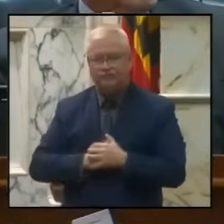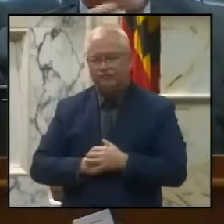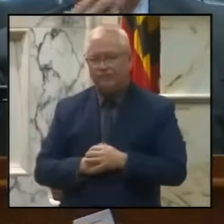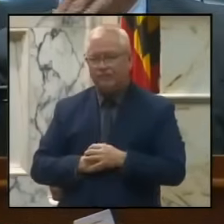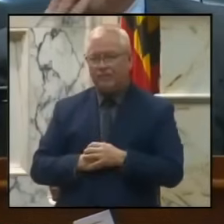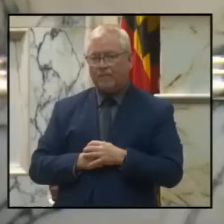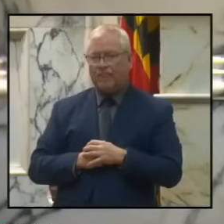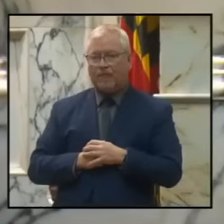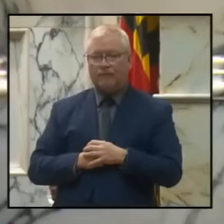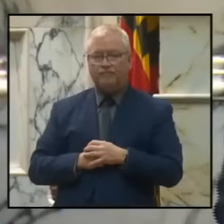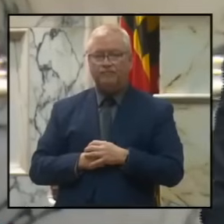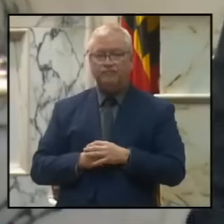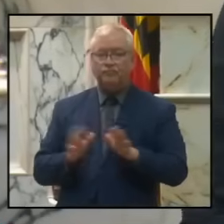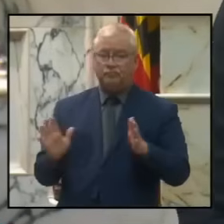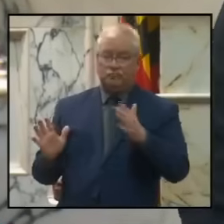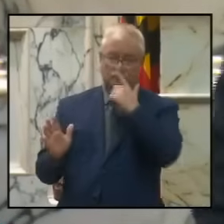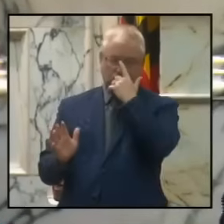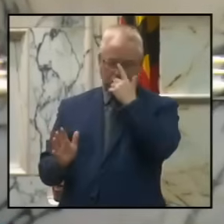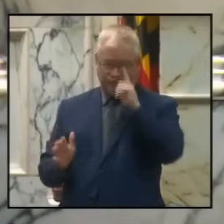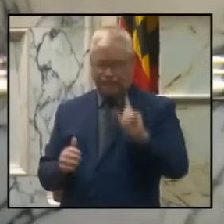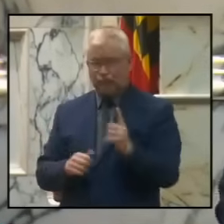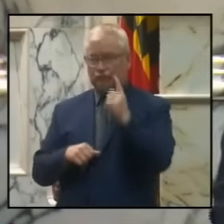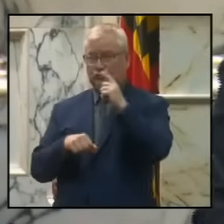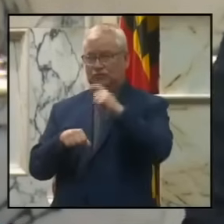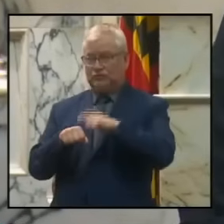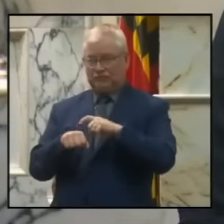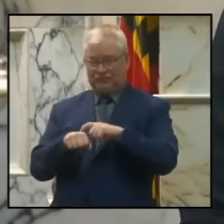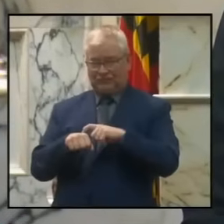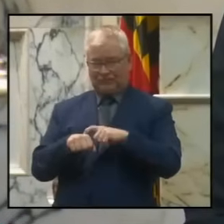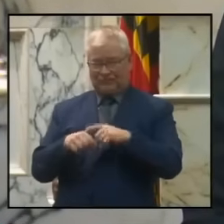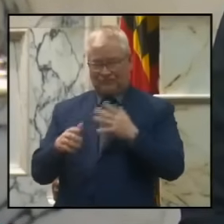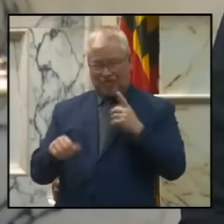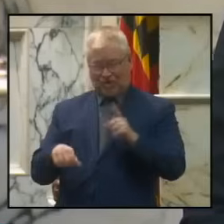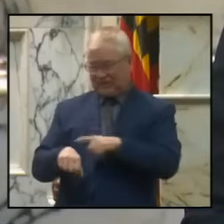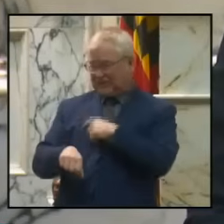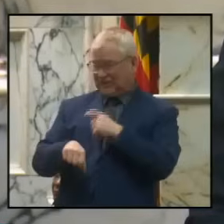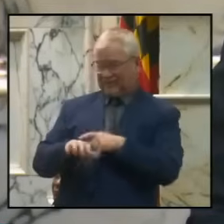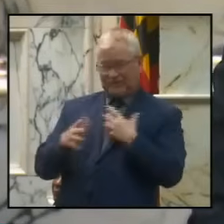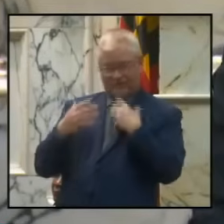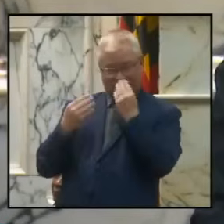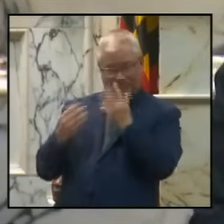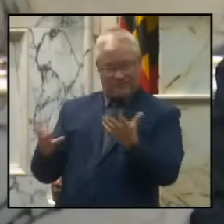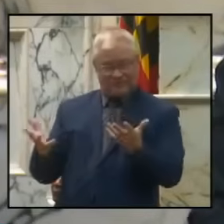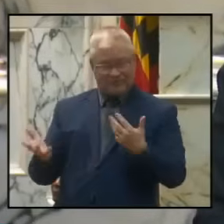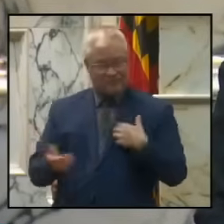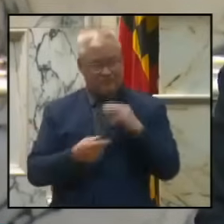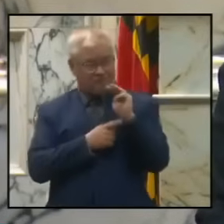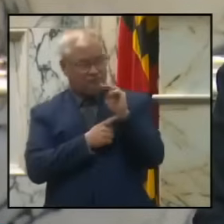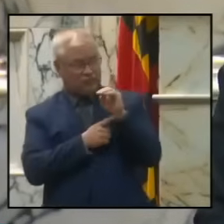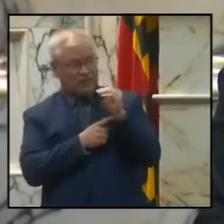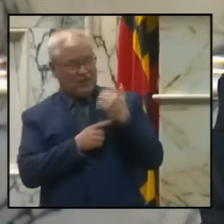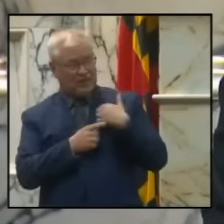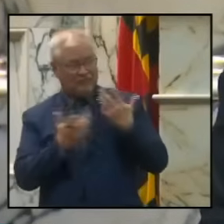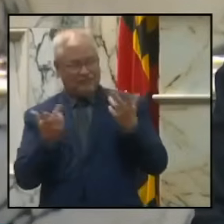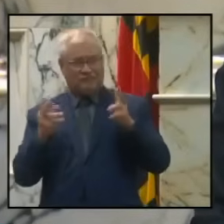So listen, guys, for the first time in a long time, Maryland has a clear economic growth